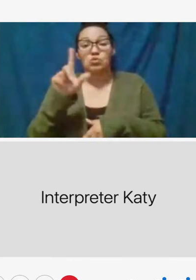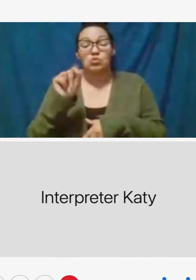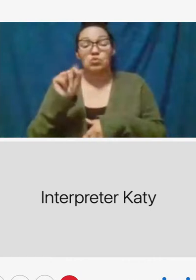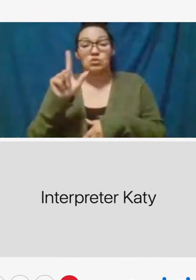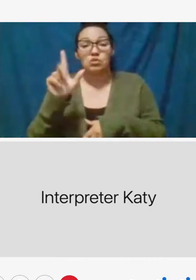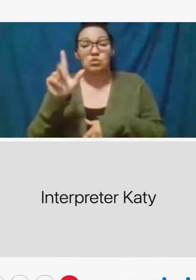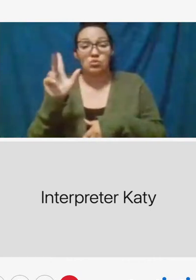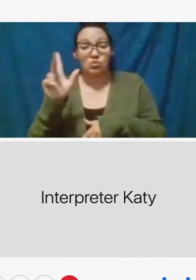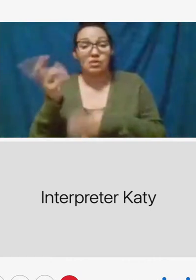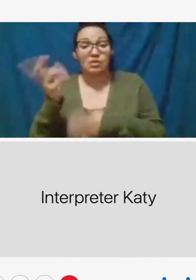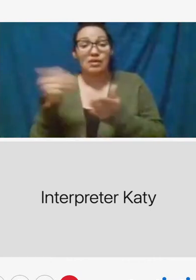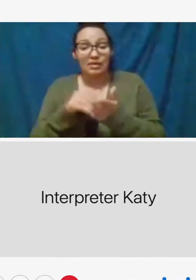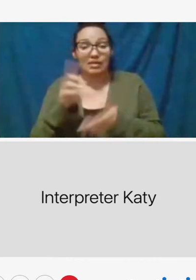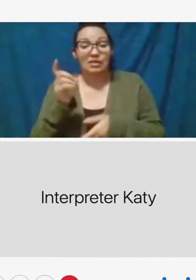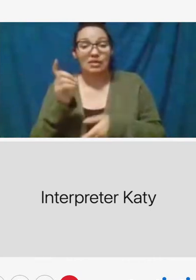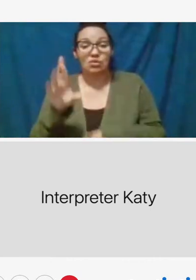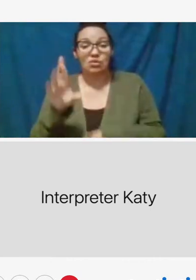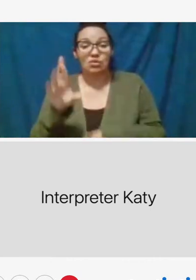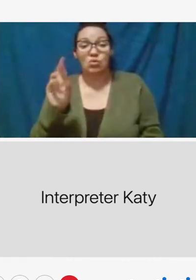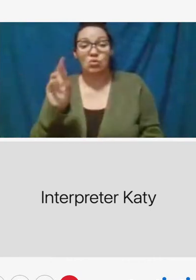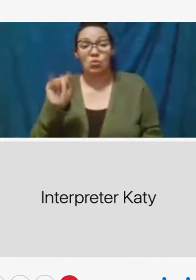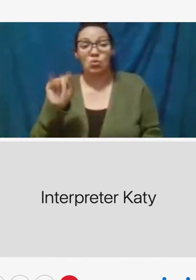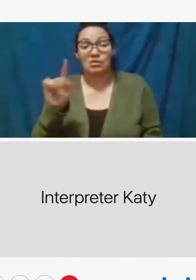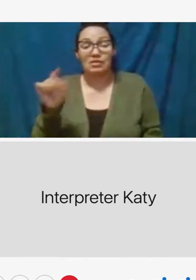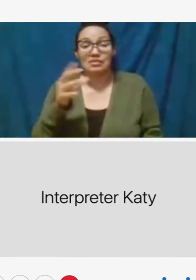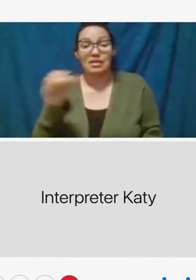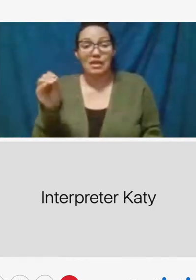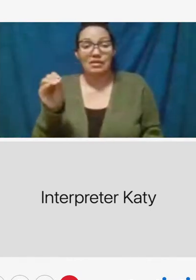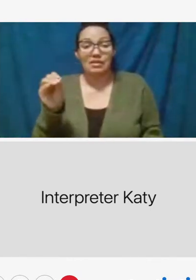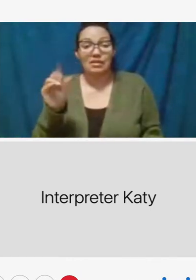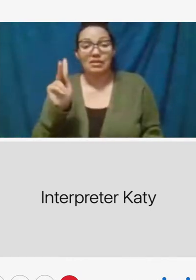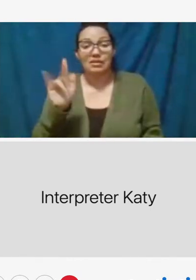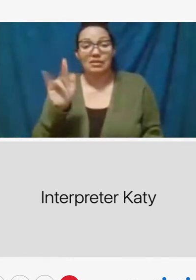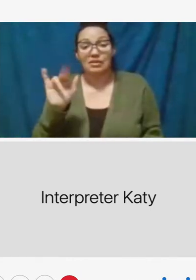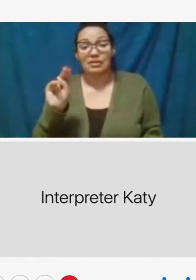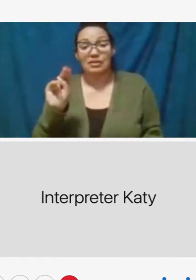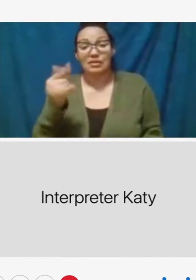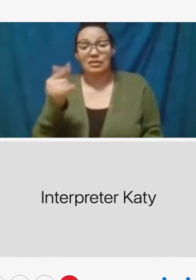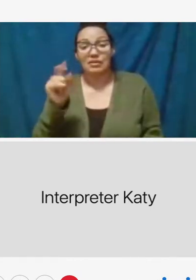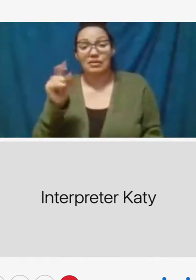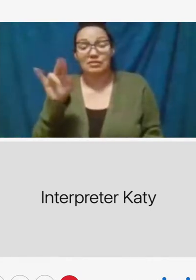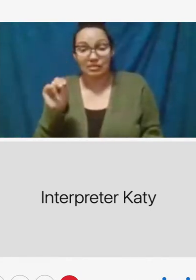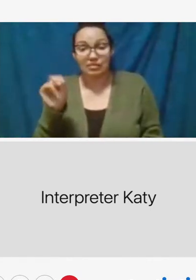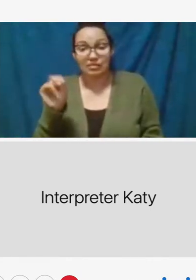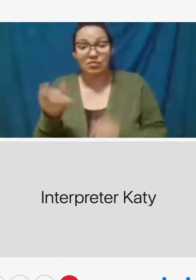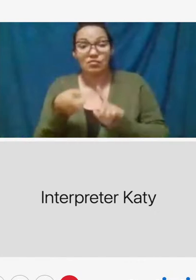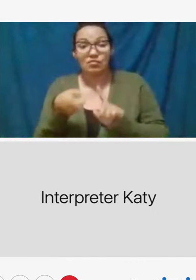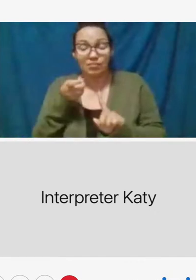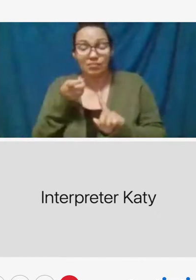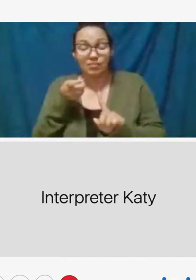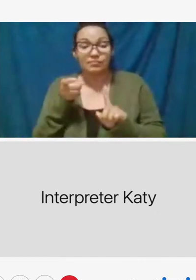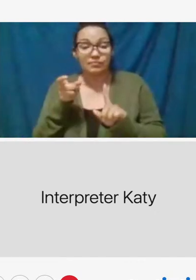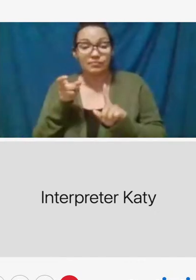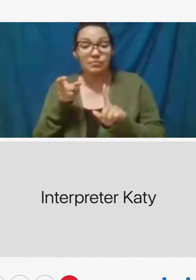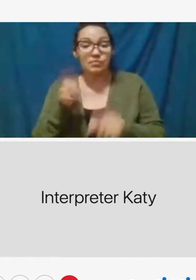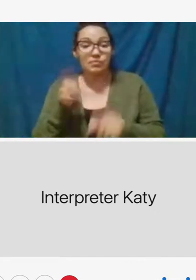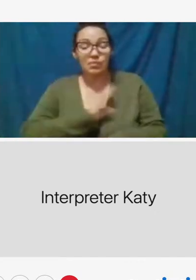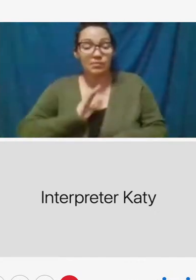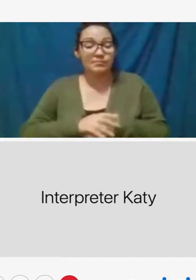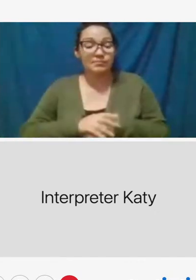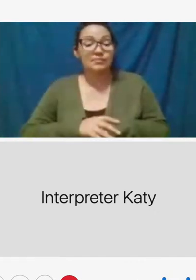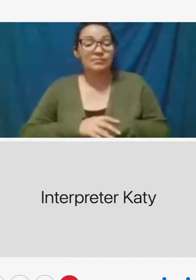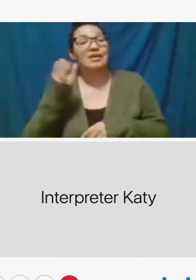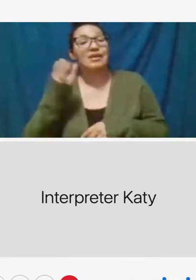Kingston from student services division yes good evening board president AR board members Dr Min I just want to introduce Missy